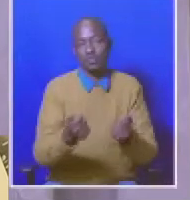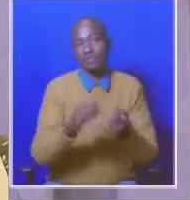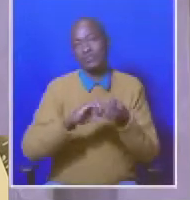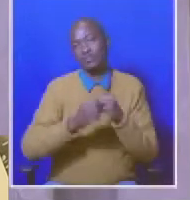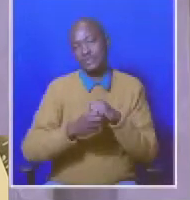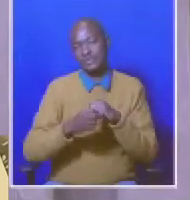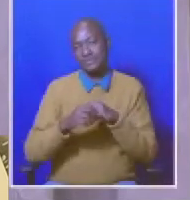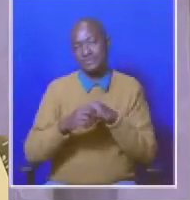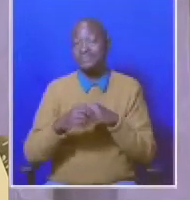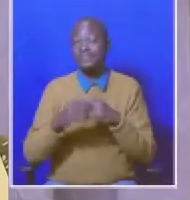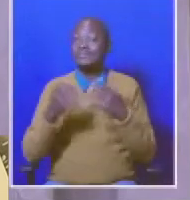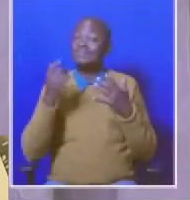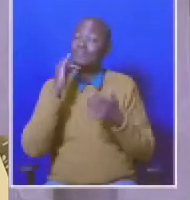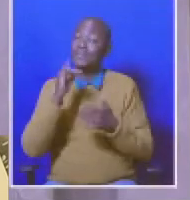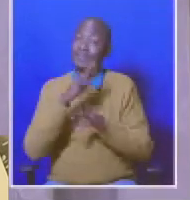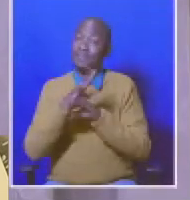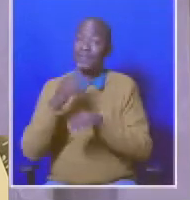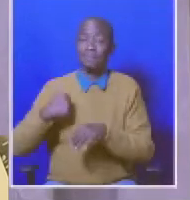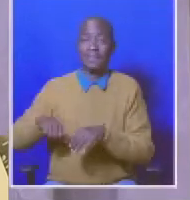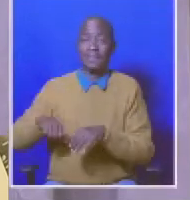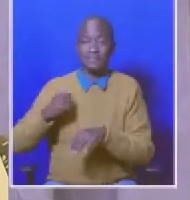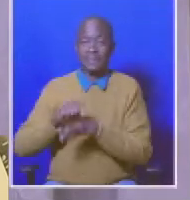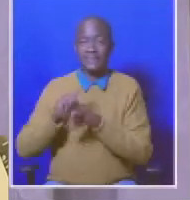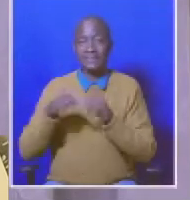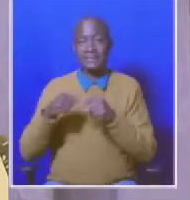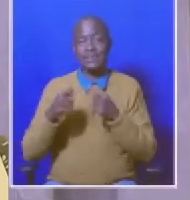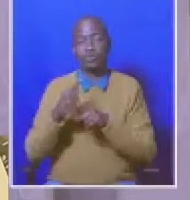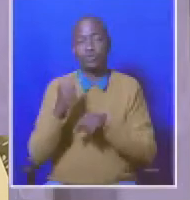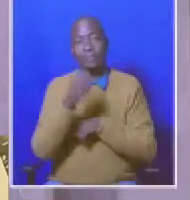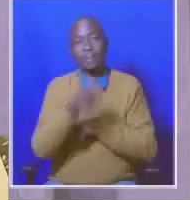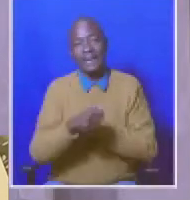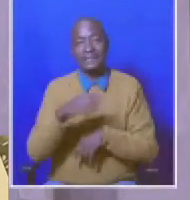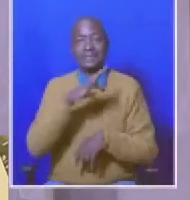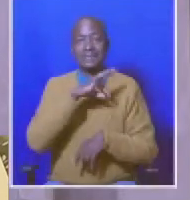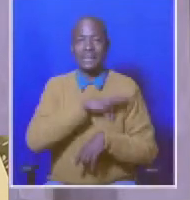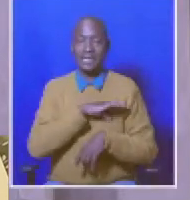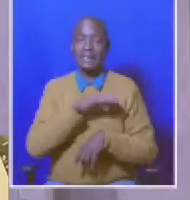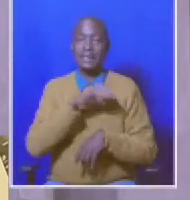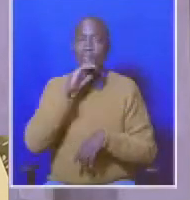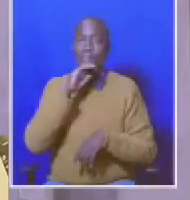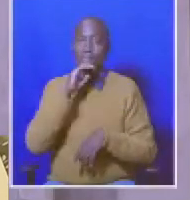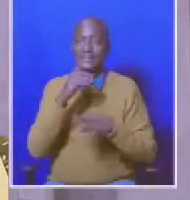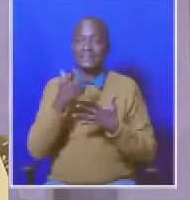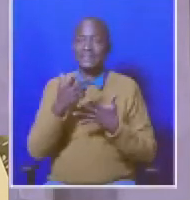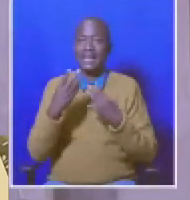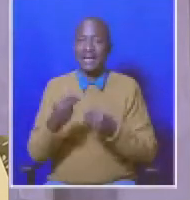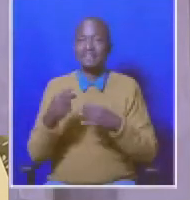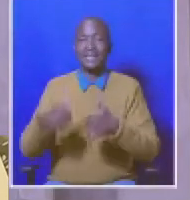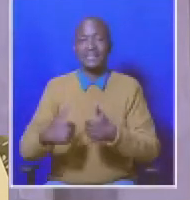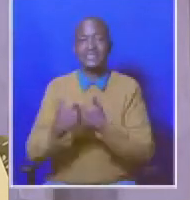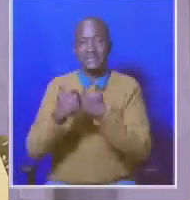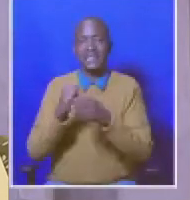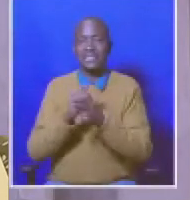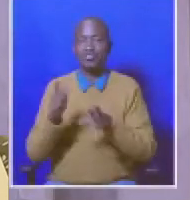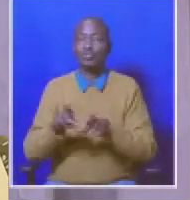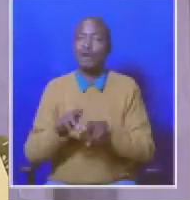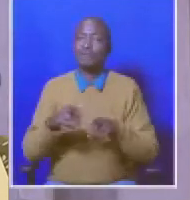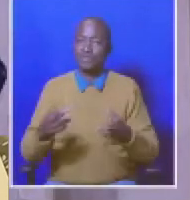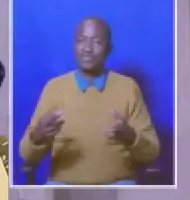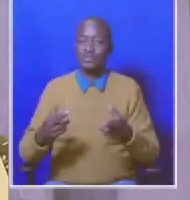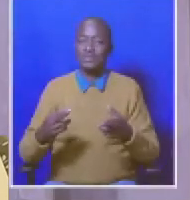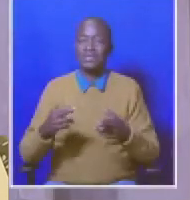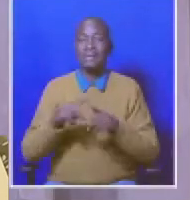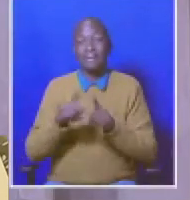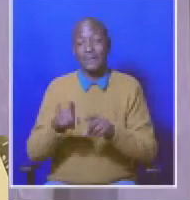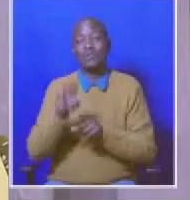municipality can't pay salaries, it does mean that they have a challenge of resources. So we'll check